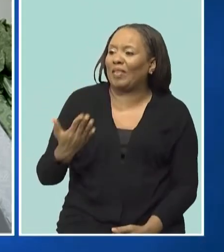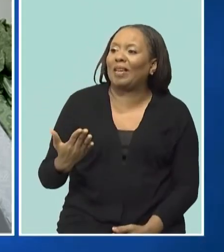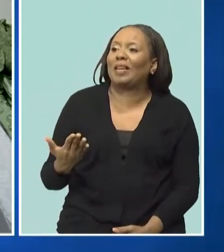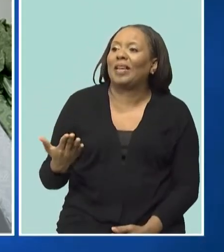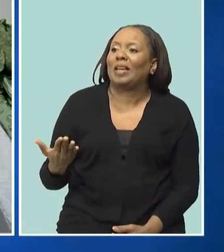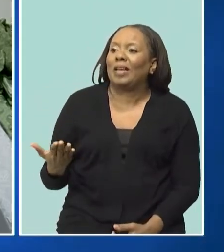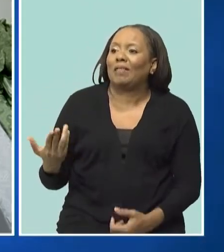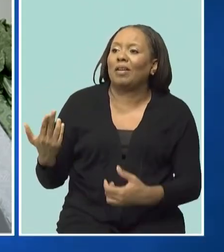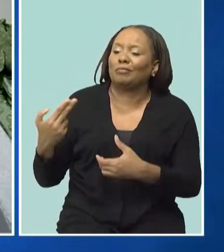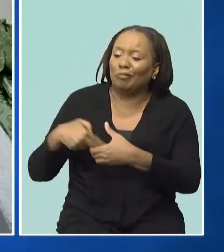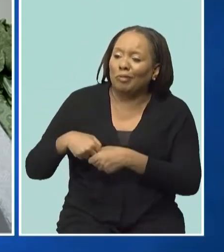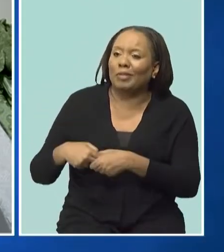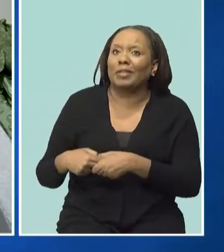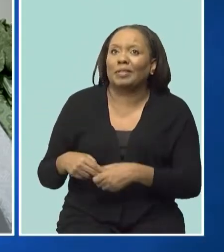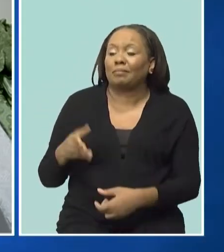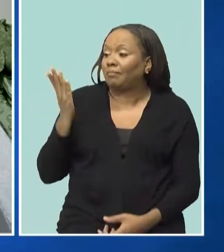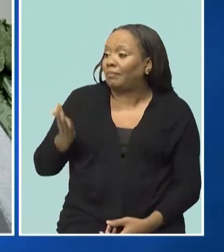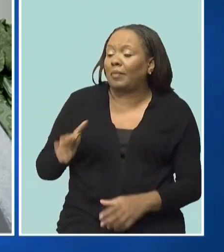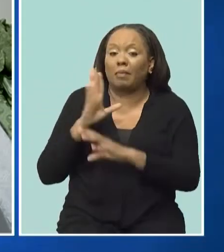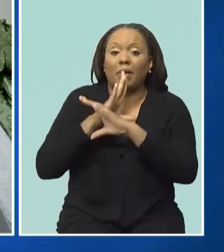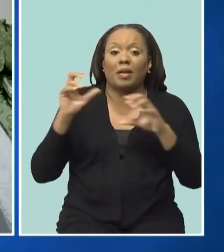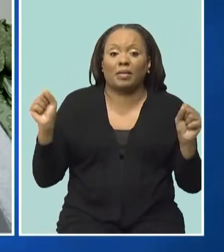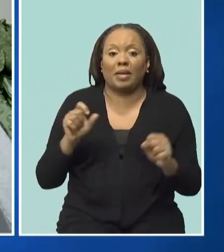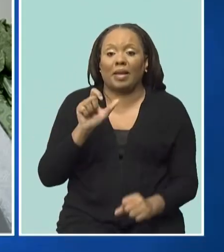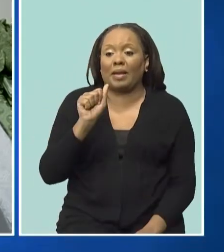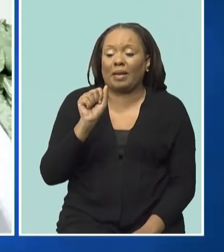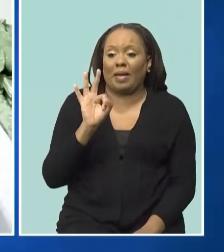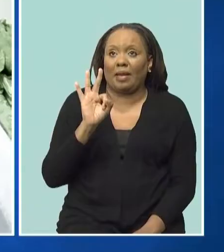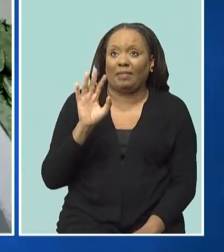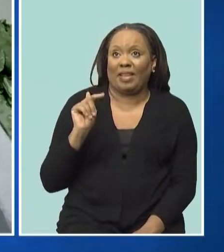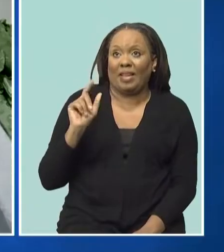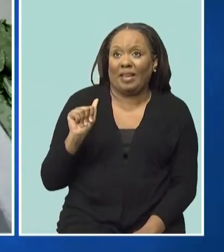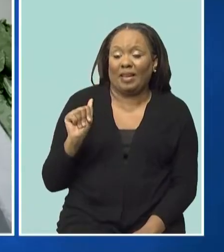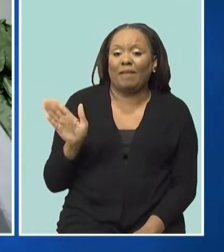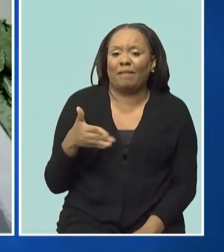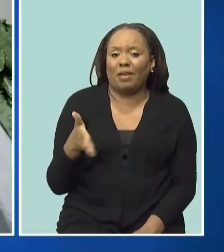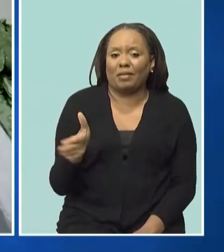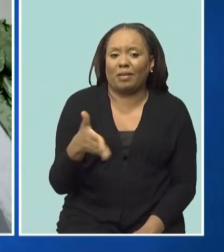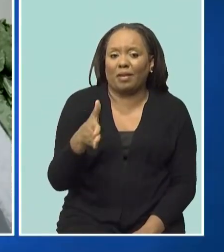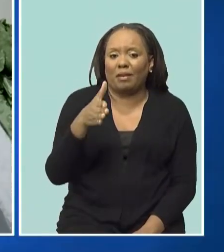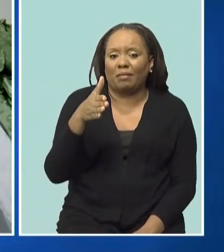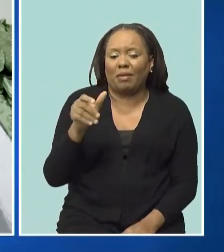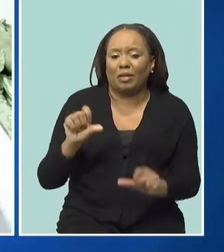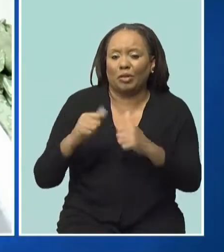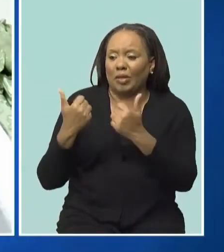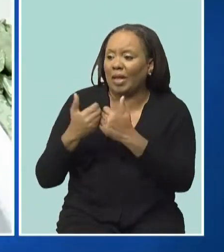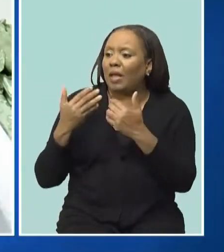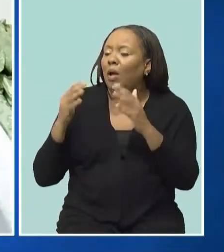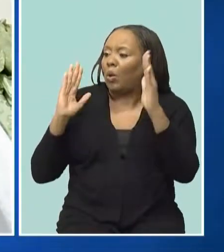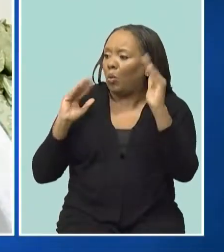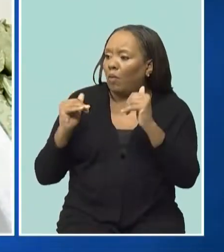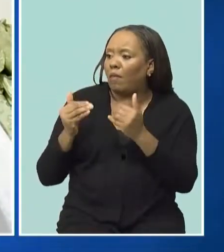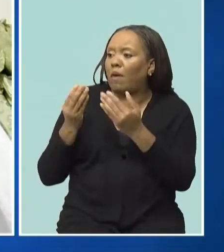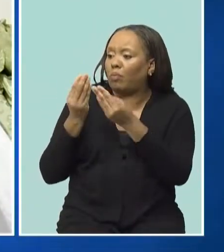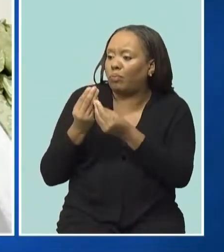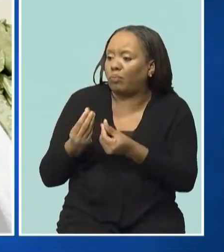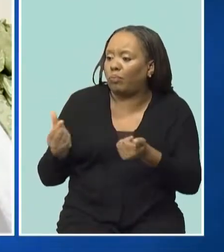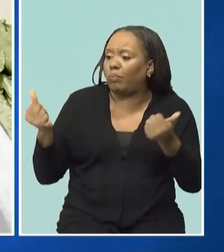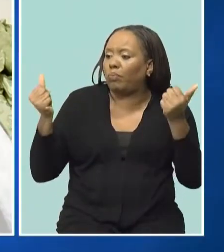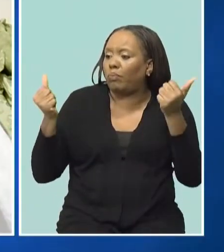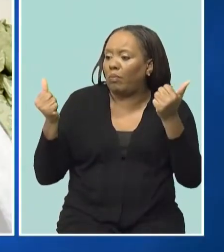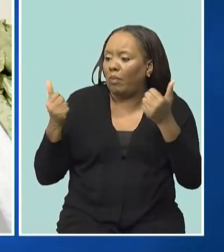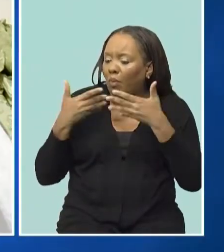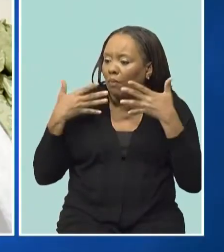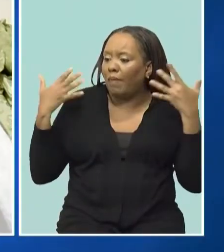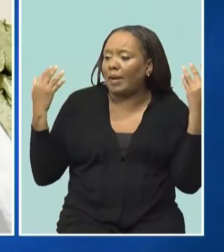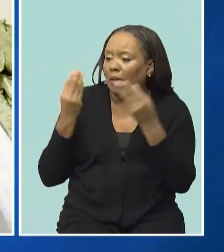Tobago. He is the president of the All Fisherfolk Association of Tobago. Thank you very much, and we hope for an amicable resolution to this impasse. Thank